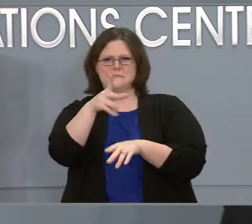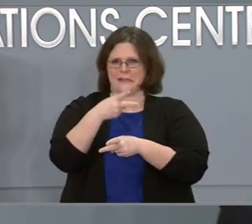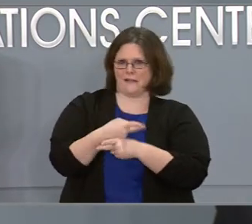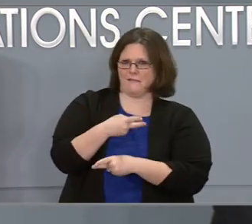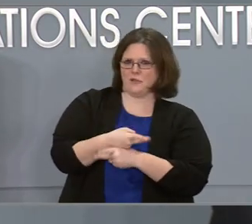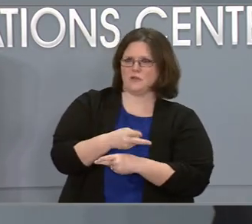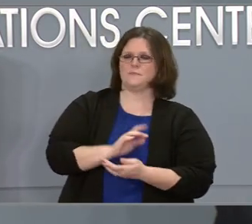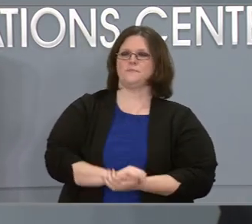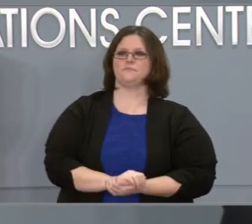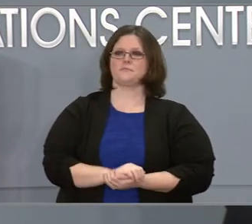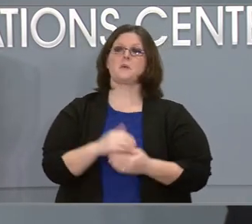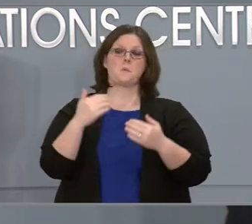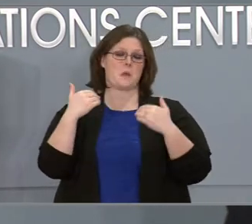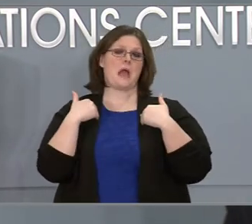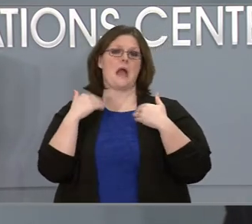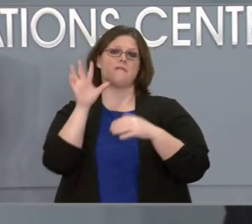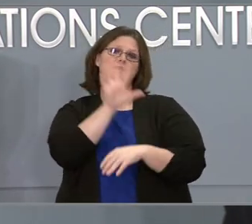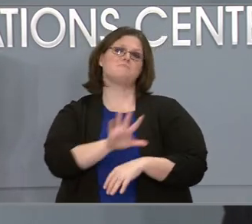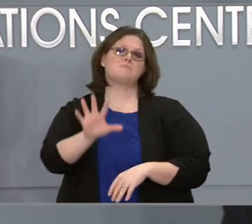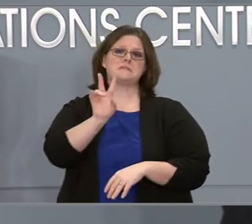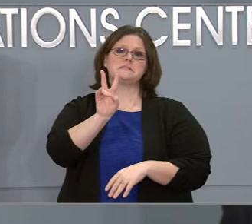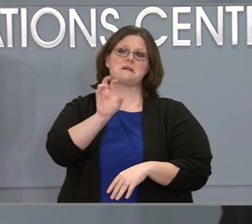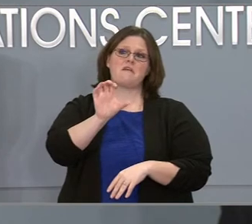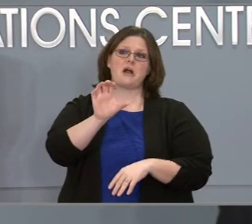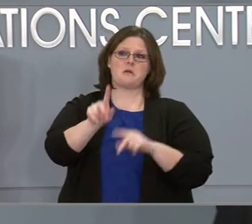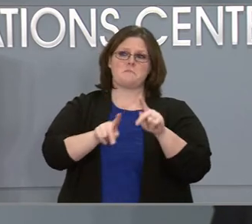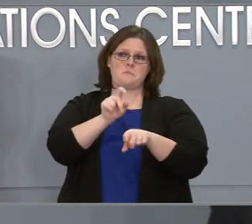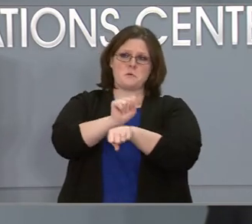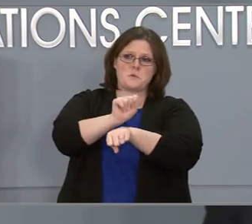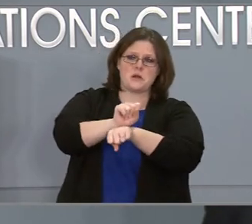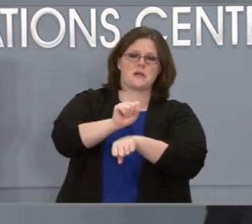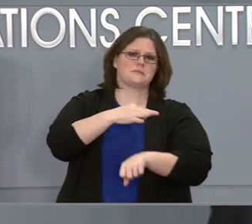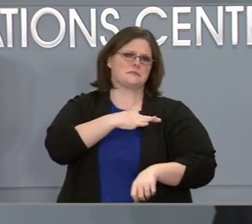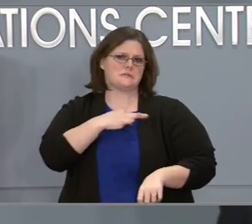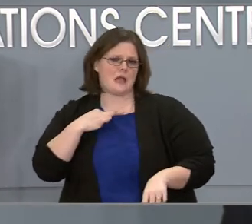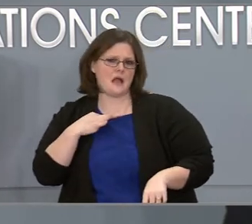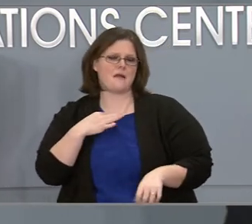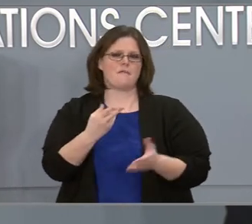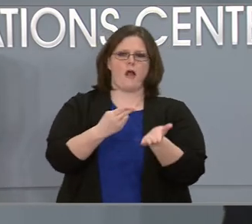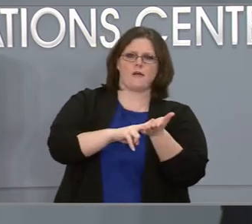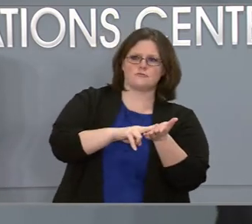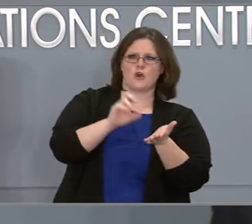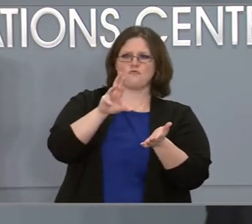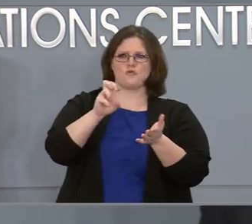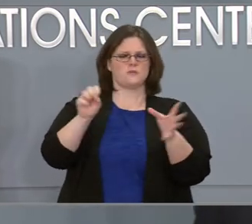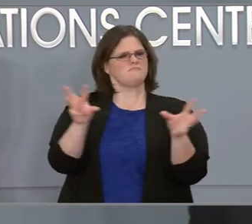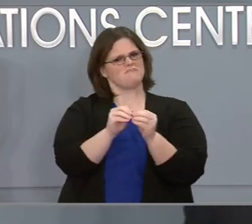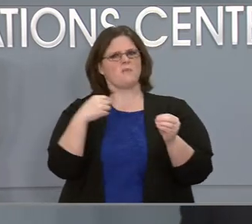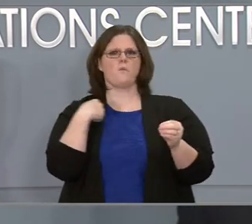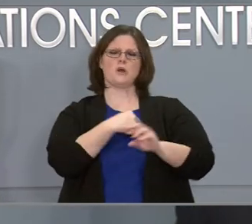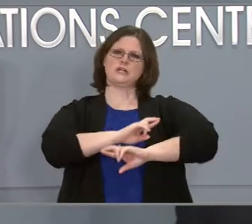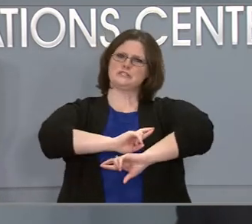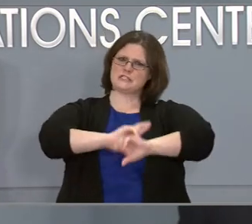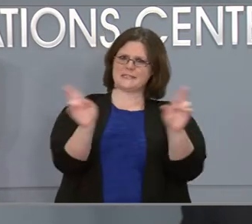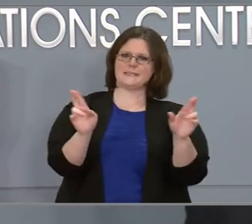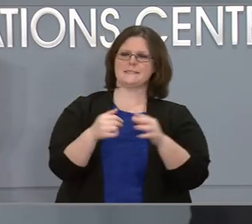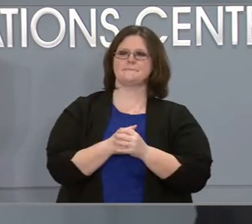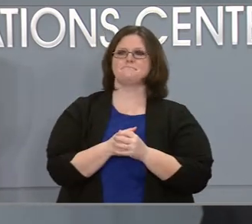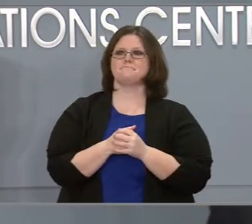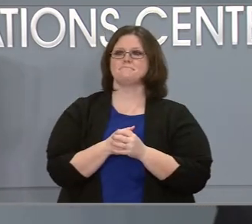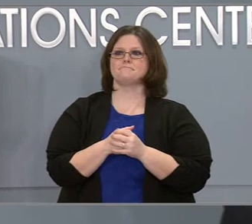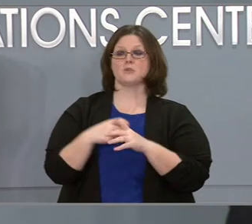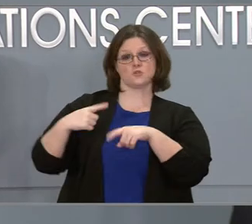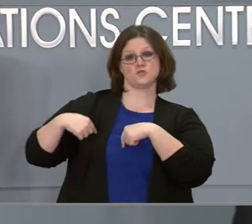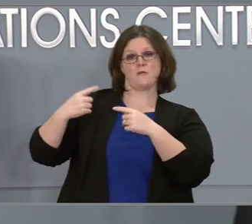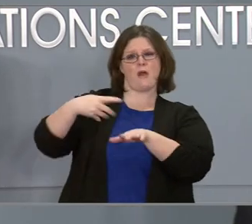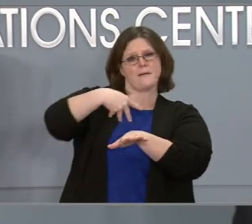employees and contract crews, as well as about 300 trucks and graders working, and we are ready to go. So far, we've applied nearly 1 million